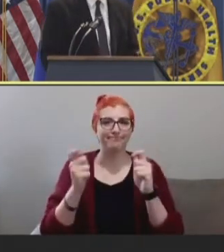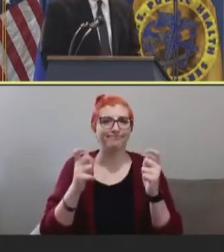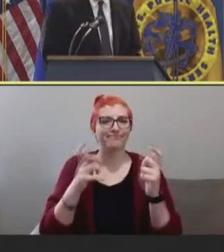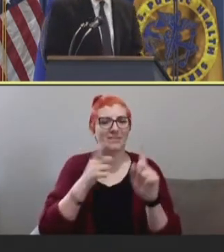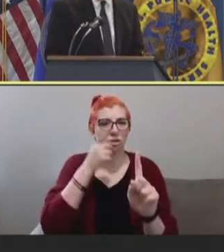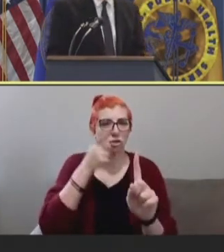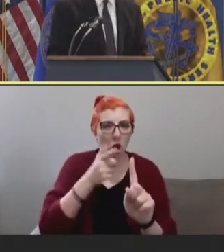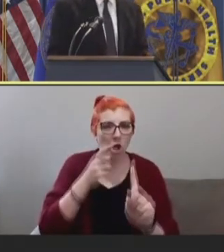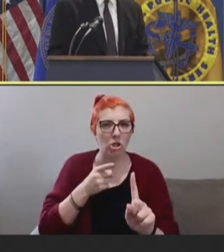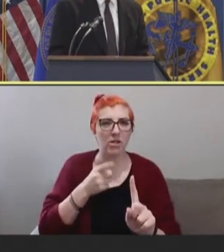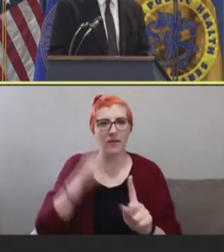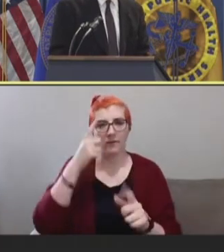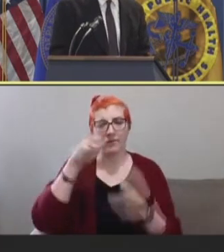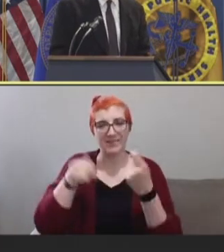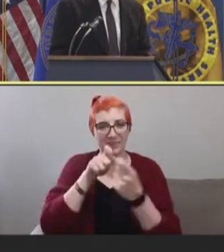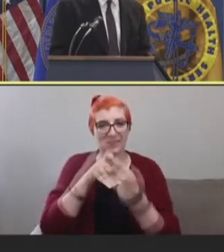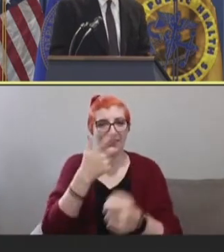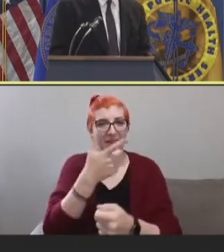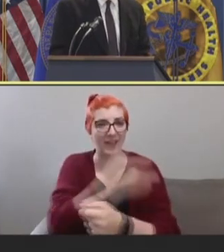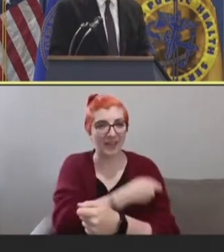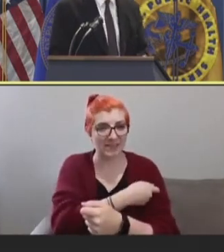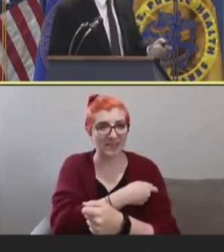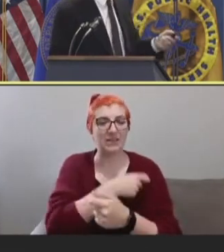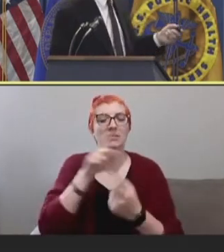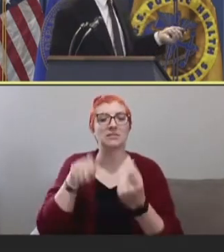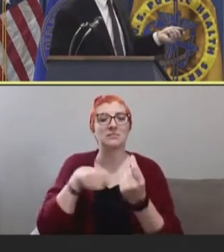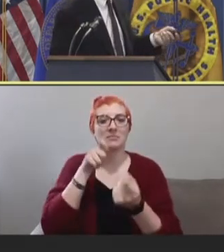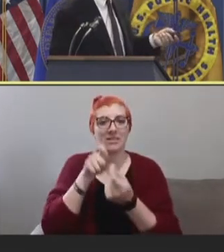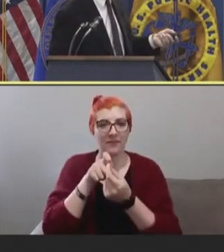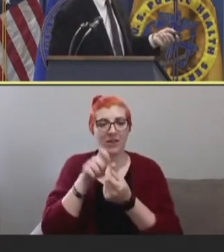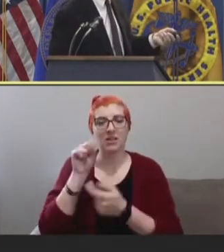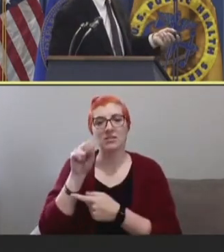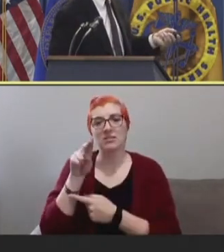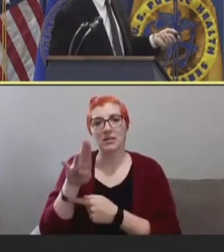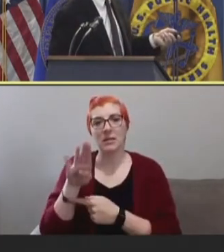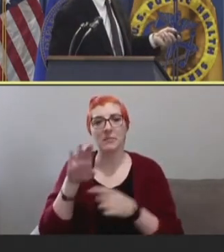specific vaccines and specific subpopulations.